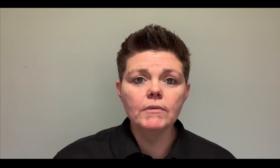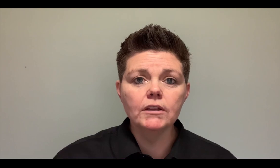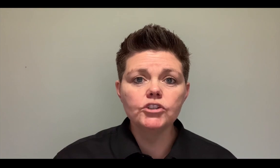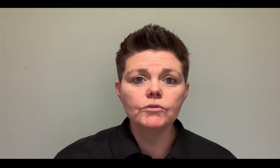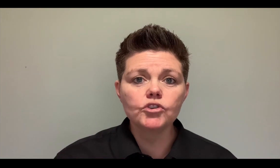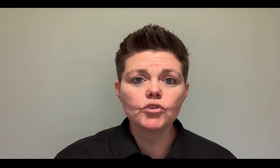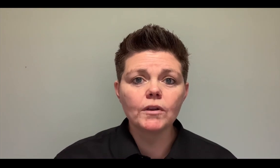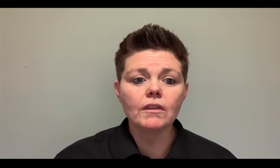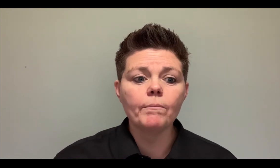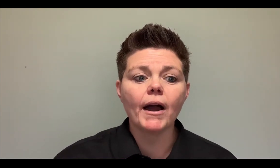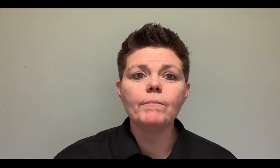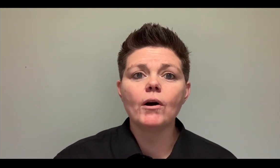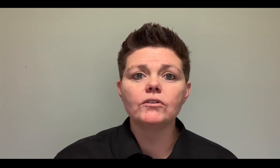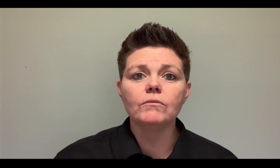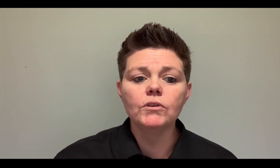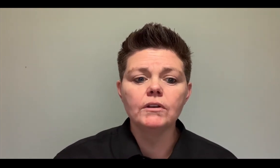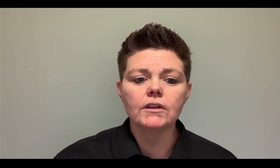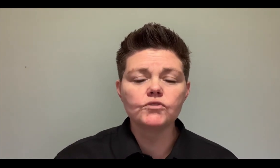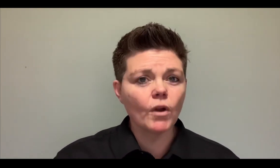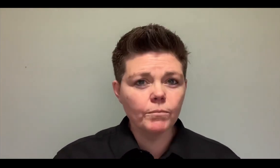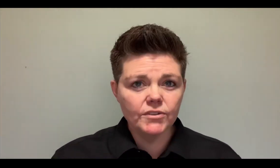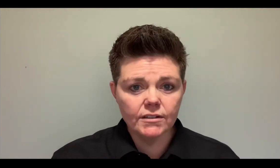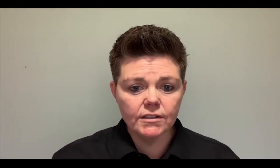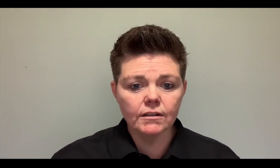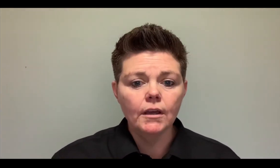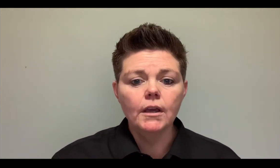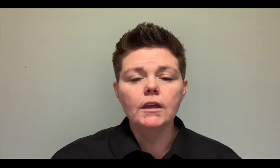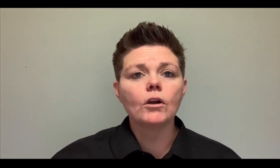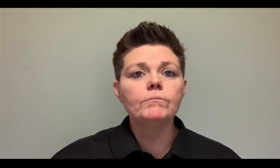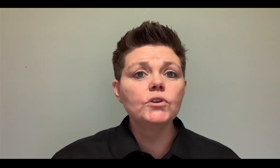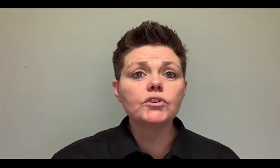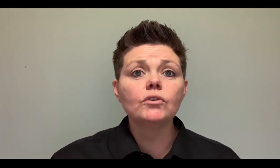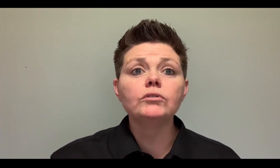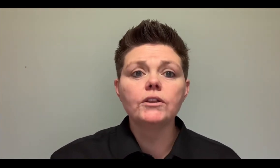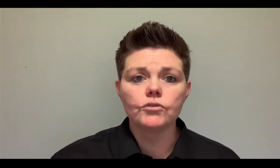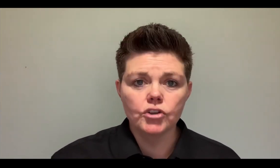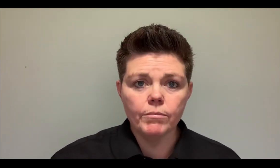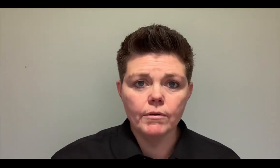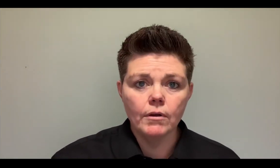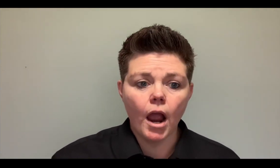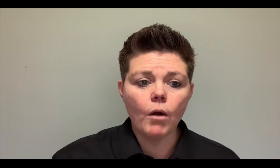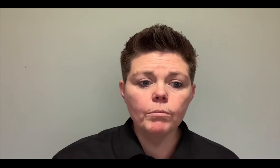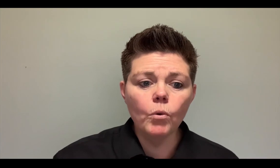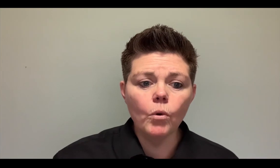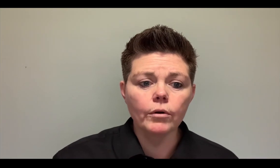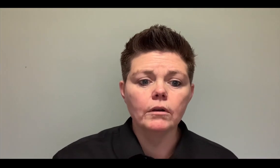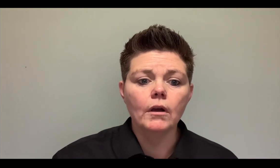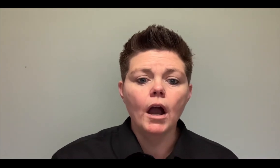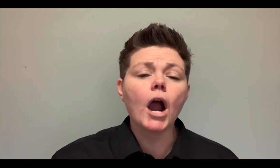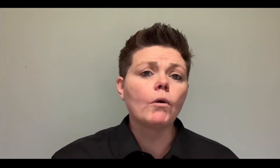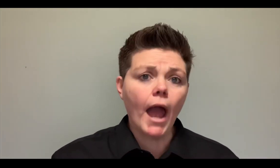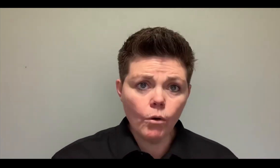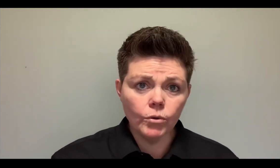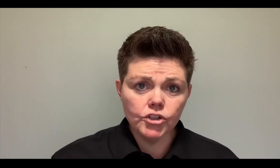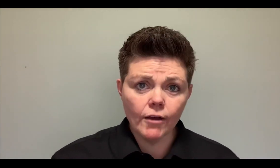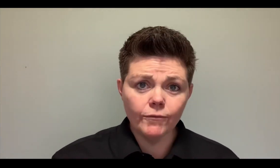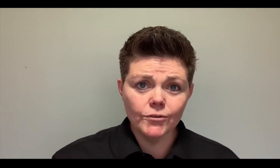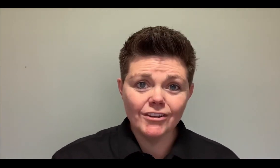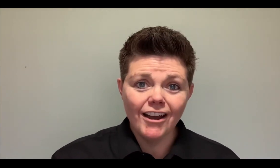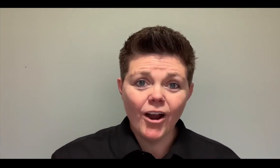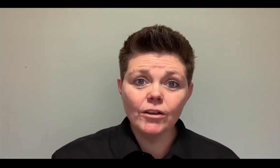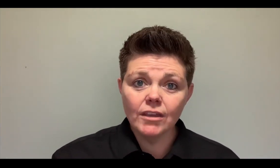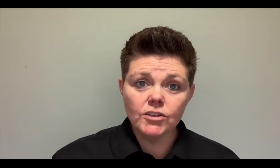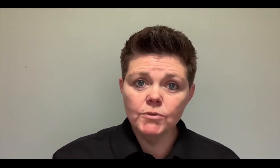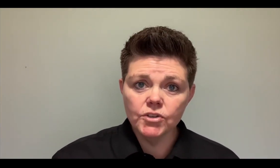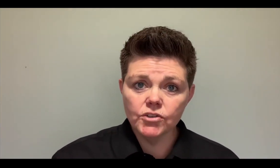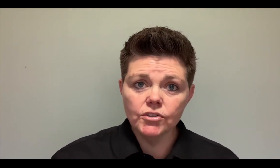we're committed to ensuring the BIPOC community is represented in our musical leadership, our board, our outreach